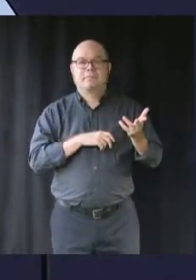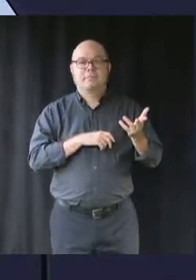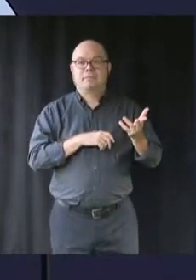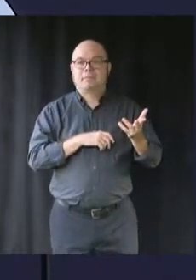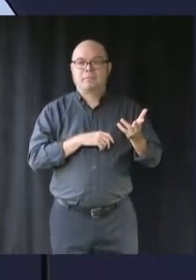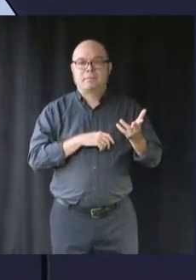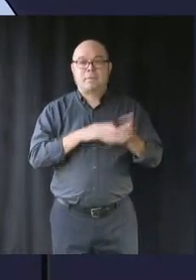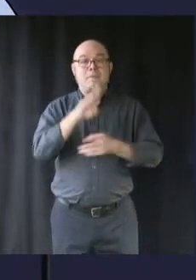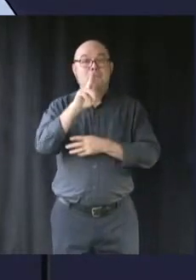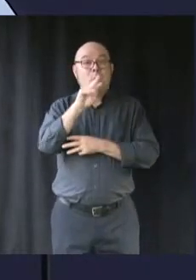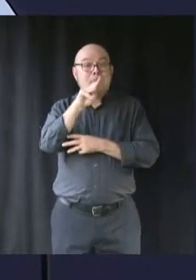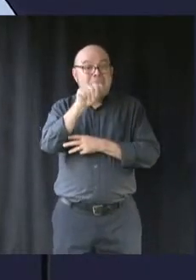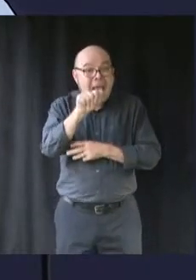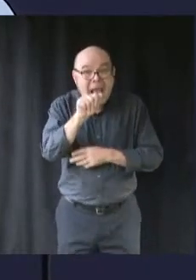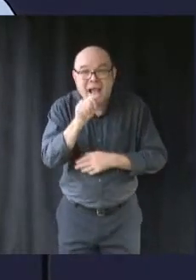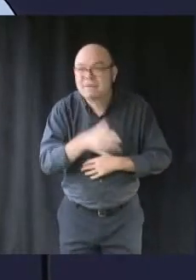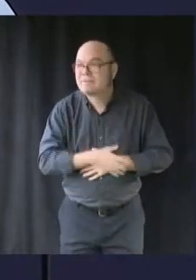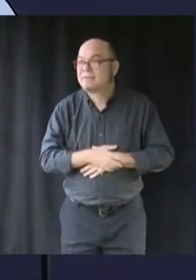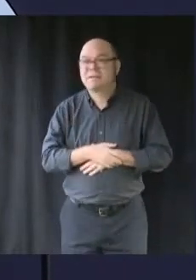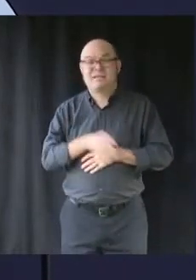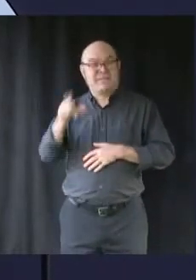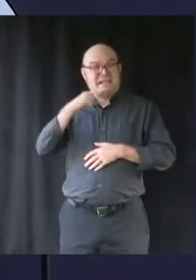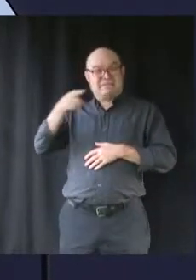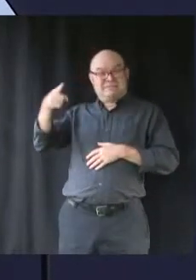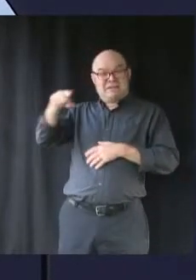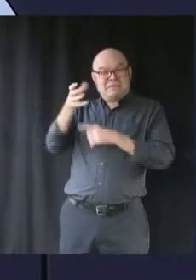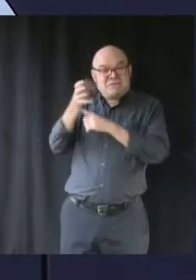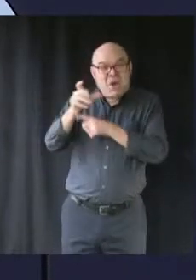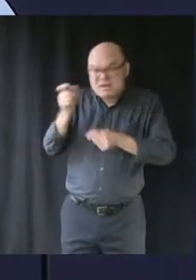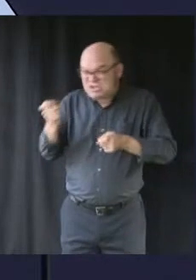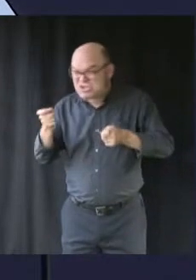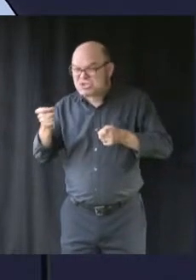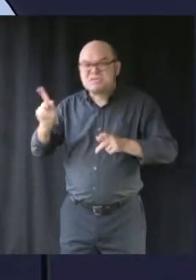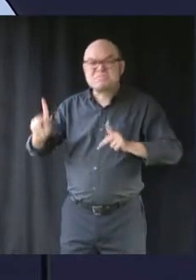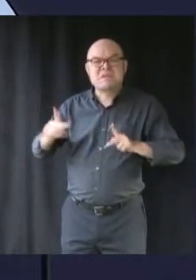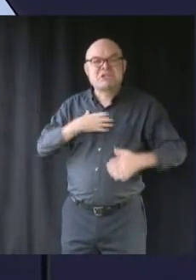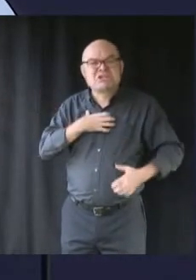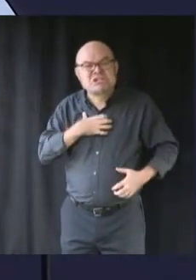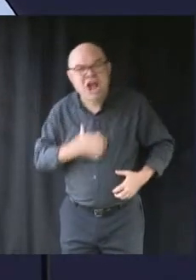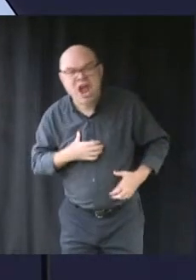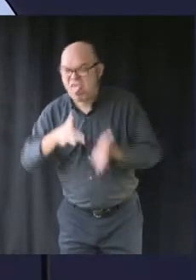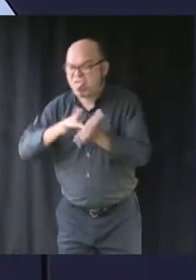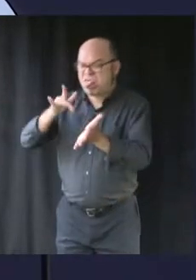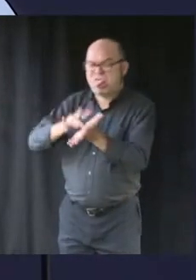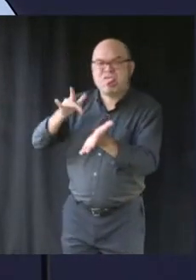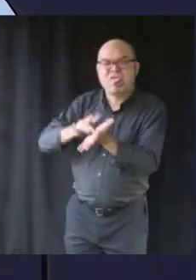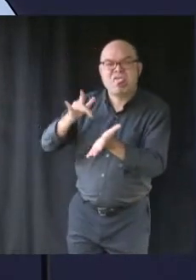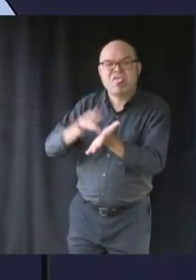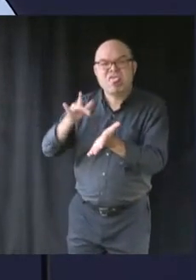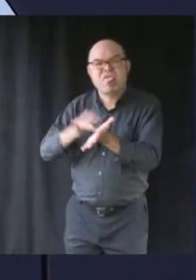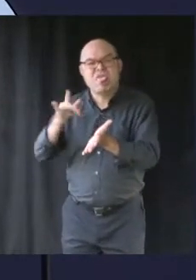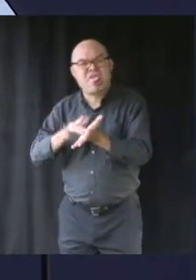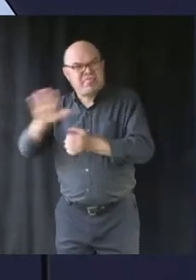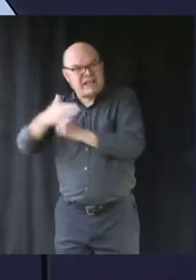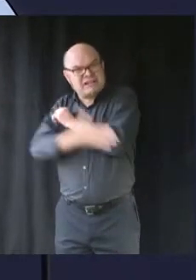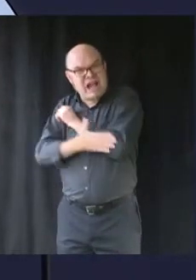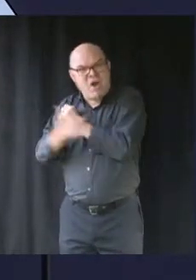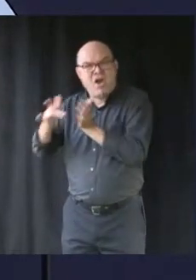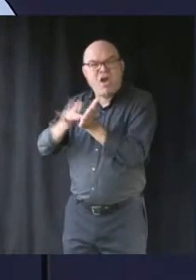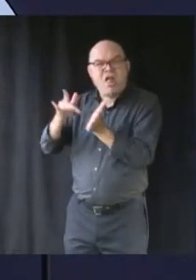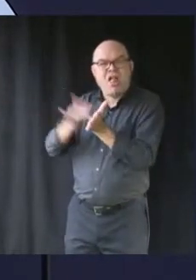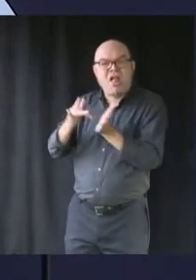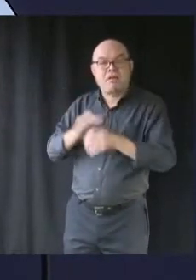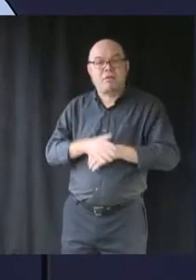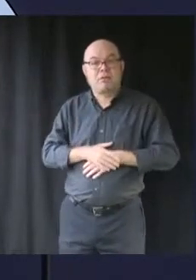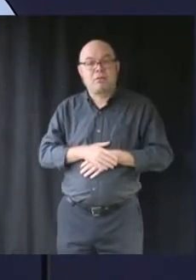use of starvation and sexual violence to terrorize civilian populations in northern Ethiopia.